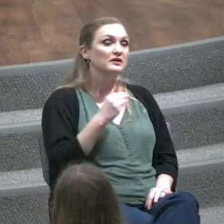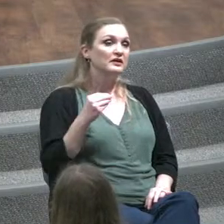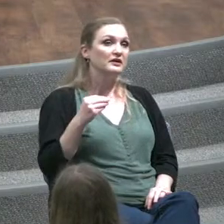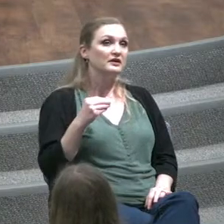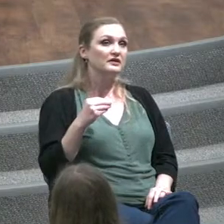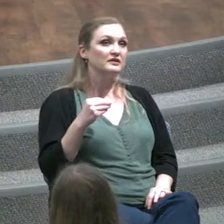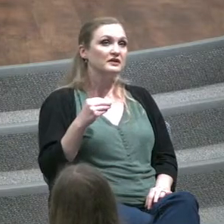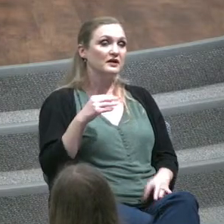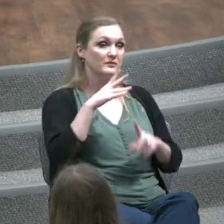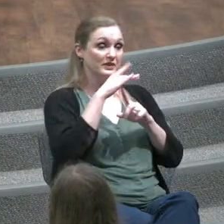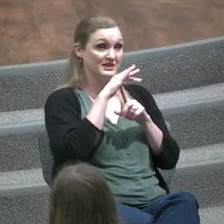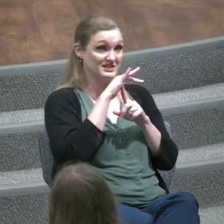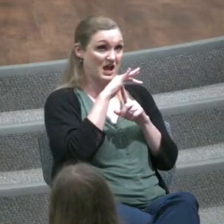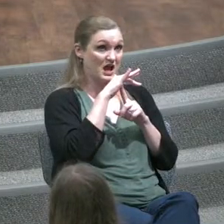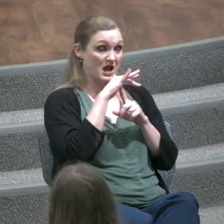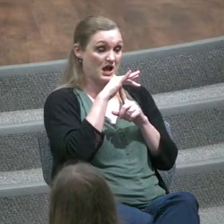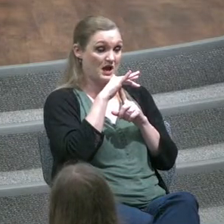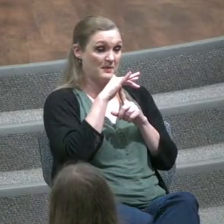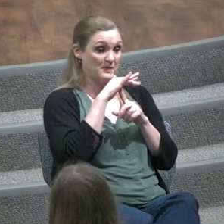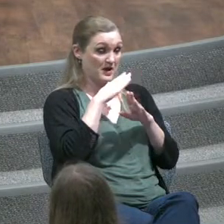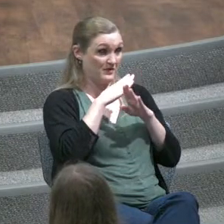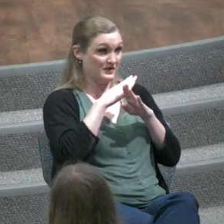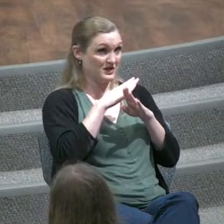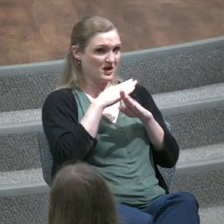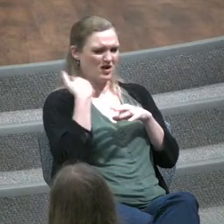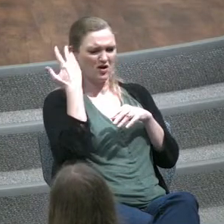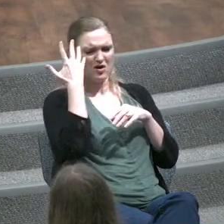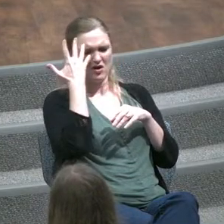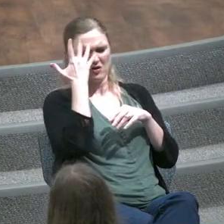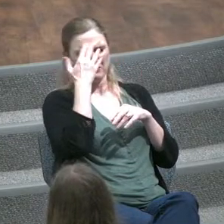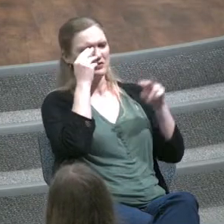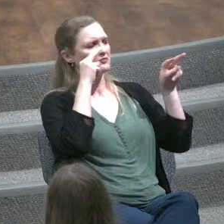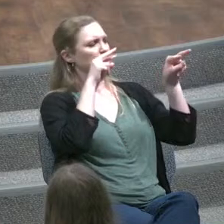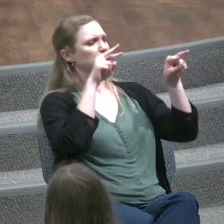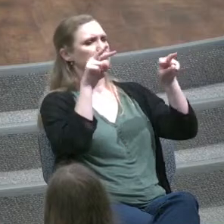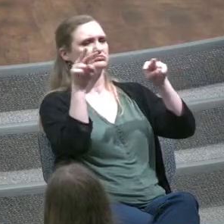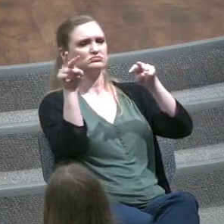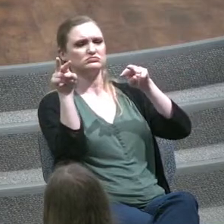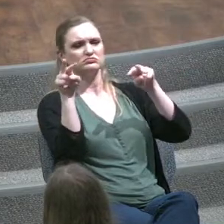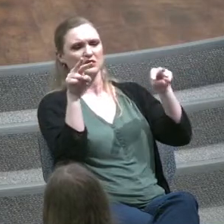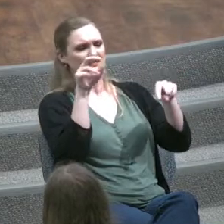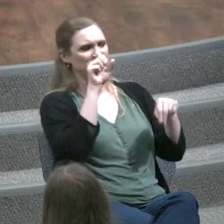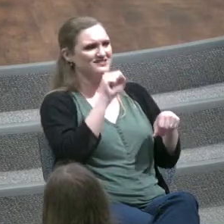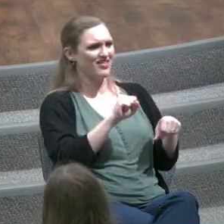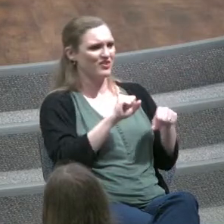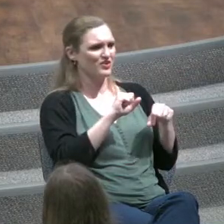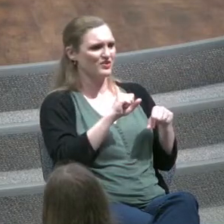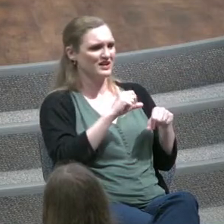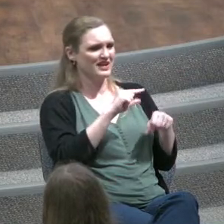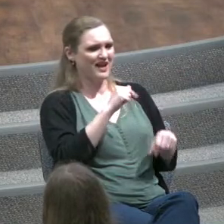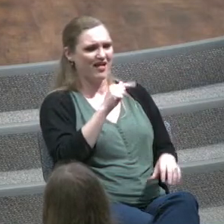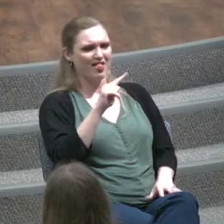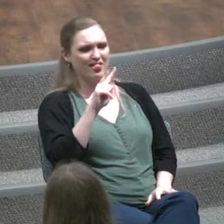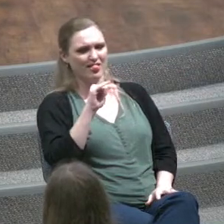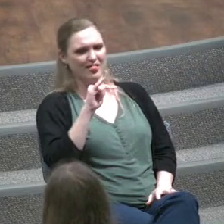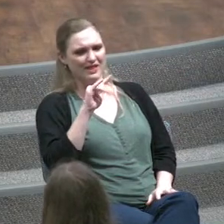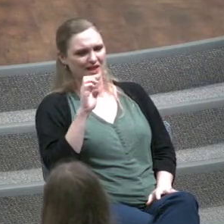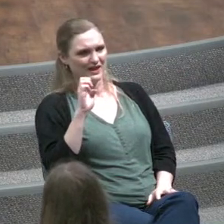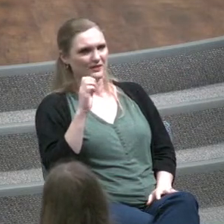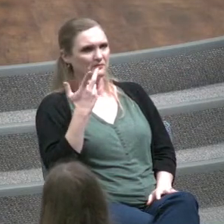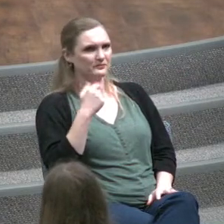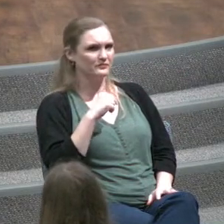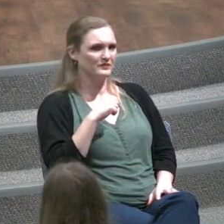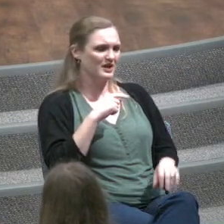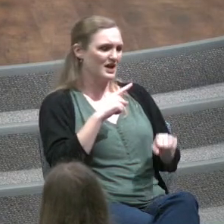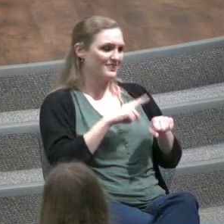and up on top of that citadel, beautiful views of southern Galilee. Again, the time of year that